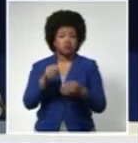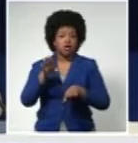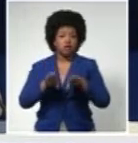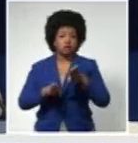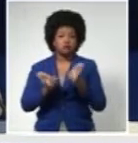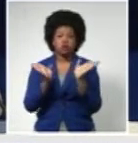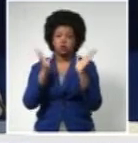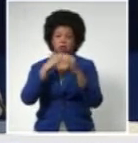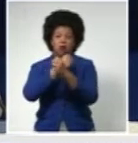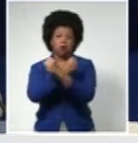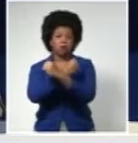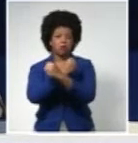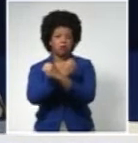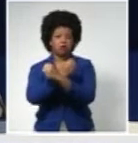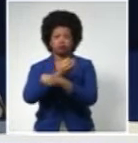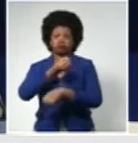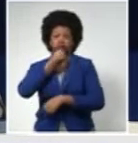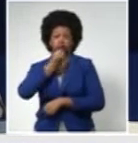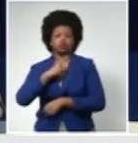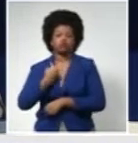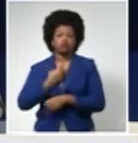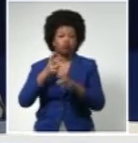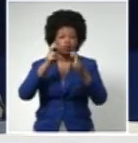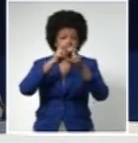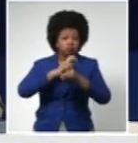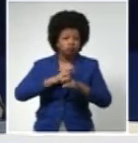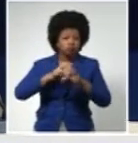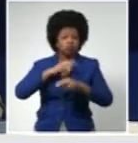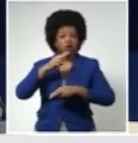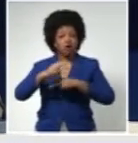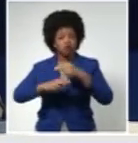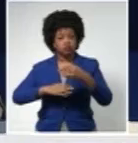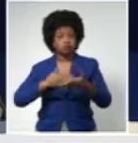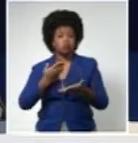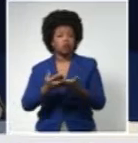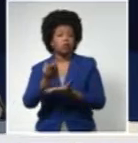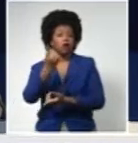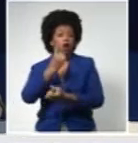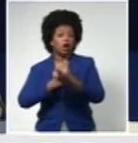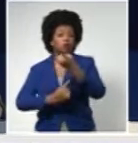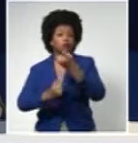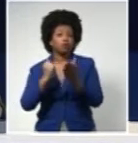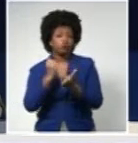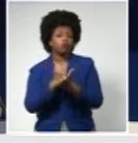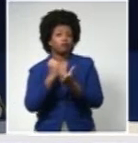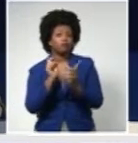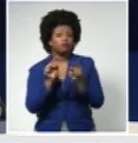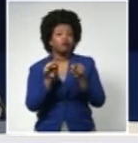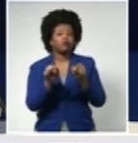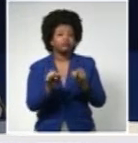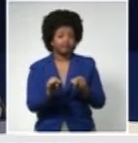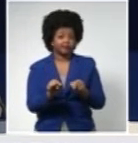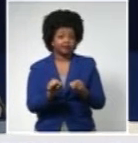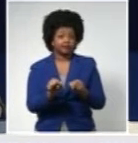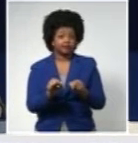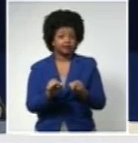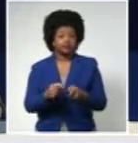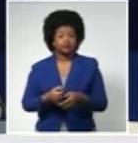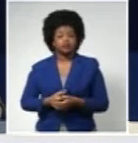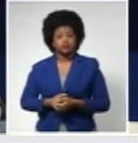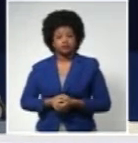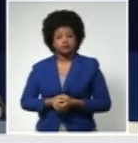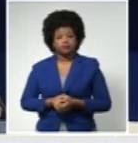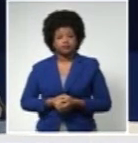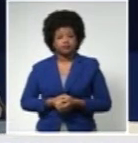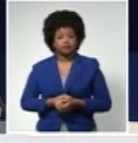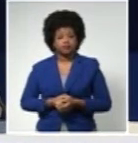of the cases diagnosed yesterday are in the 20 to 39 years of age group, and one in the group of 40 to